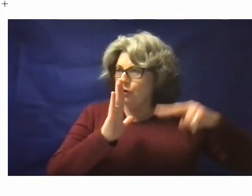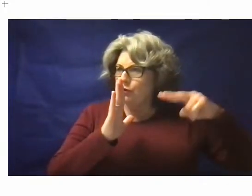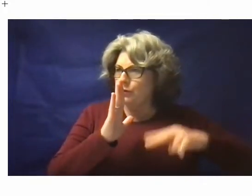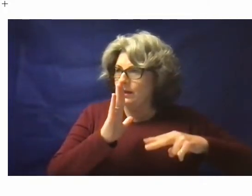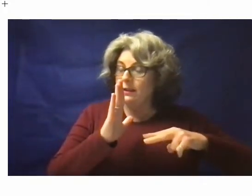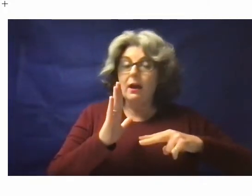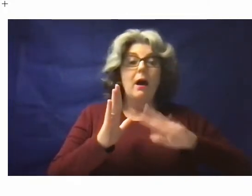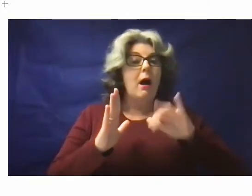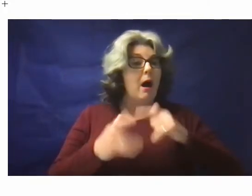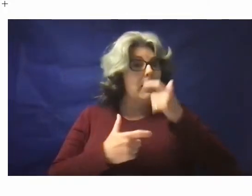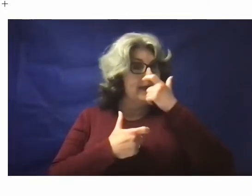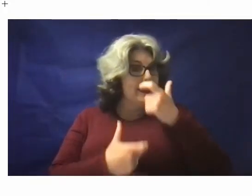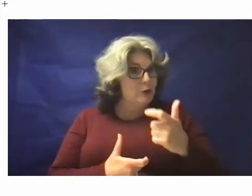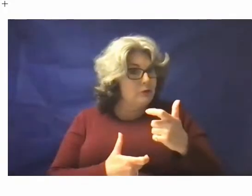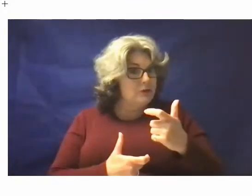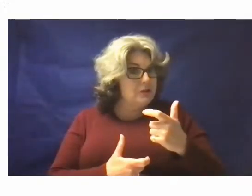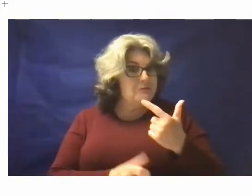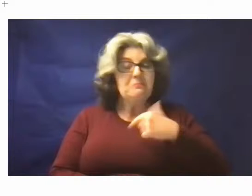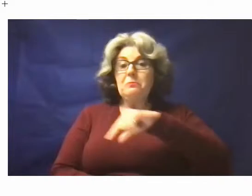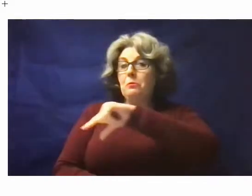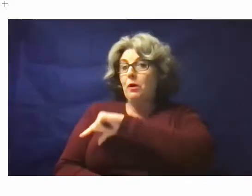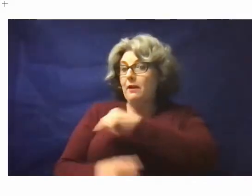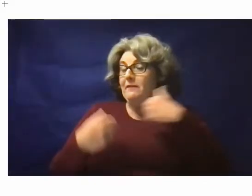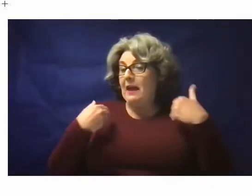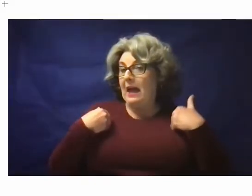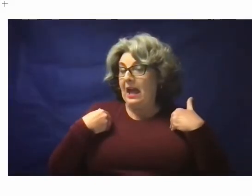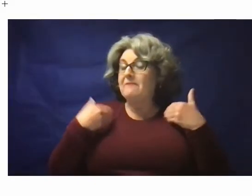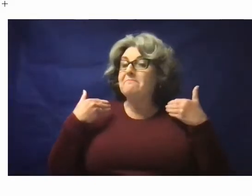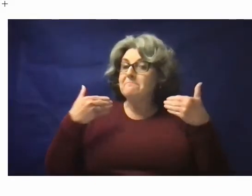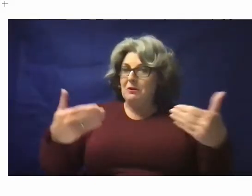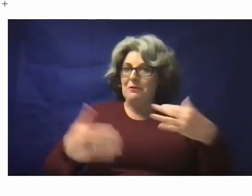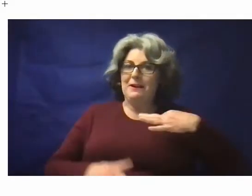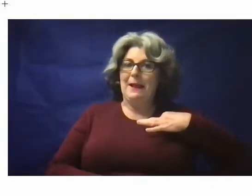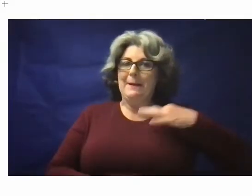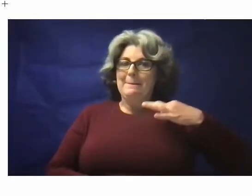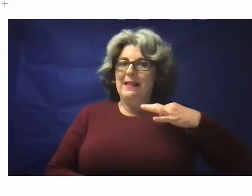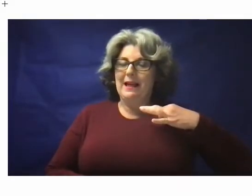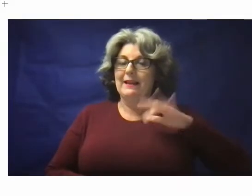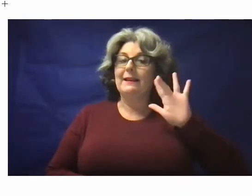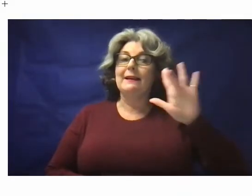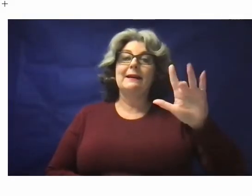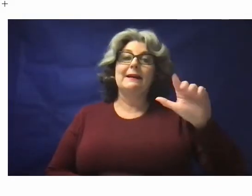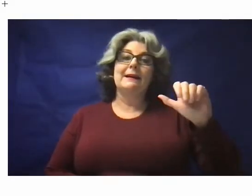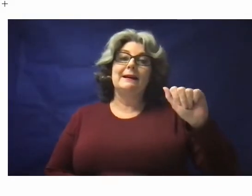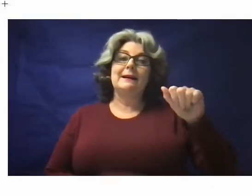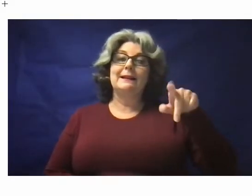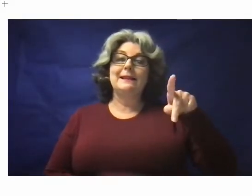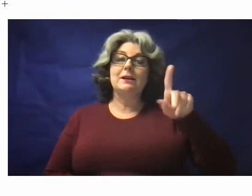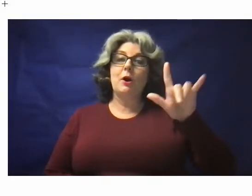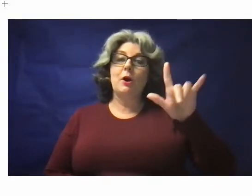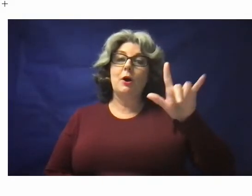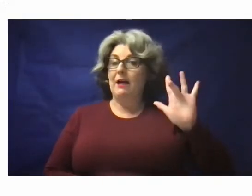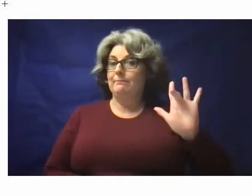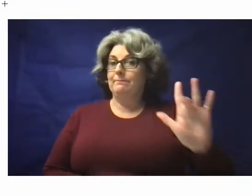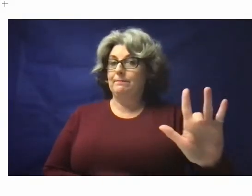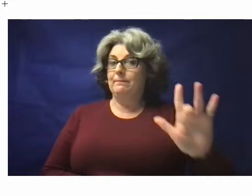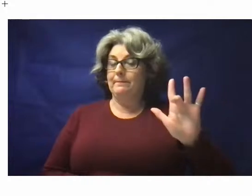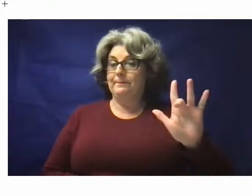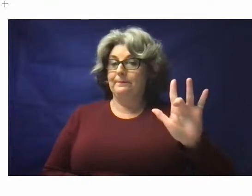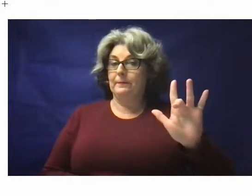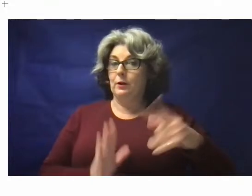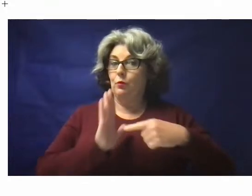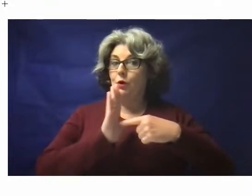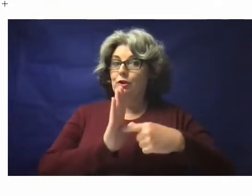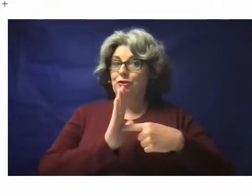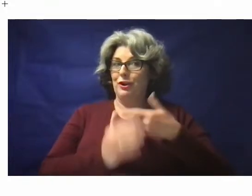have the qualifications, you're now ready to apply. So you would click on the apply online link and it takes you to what is shown on our